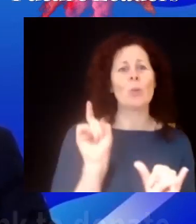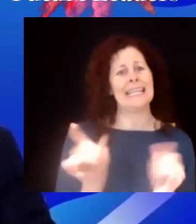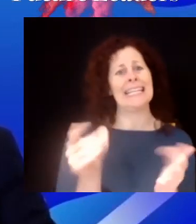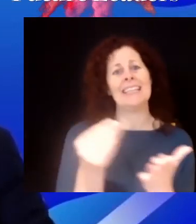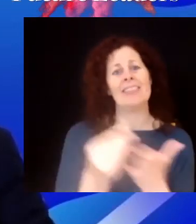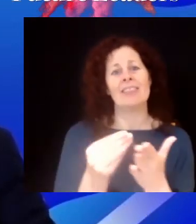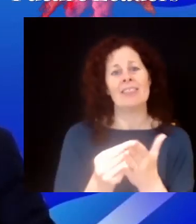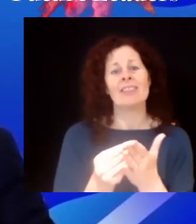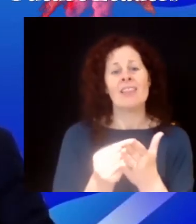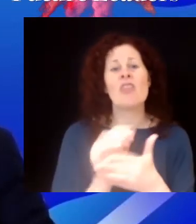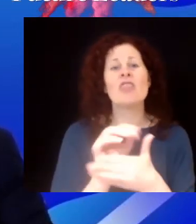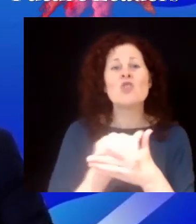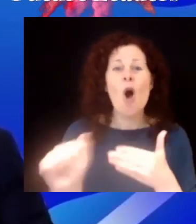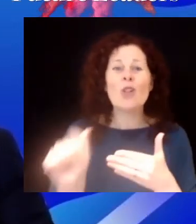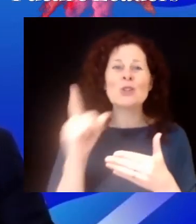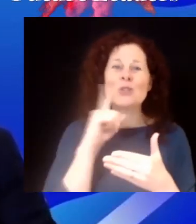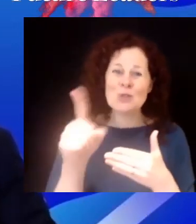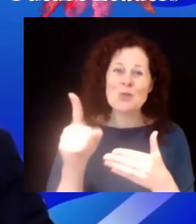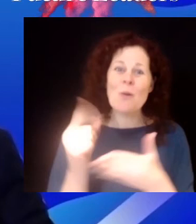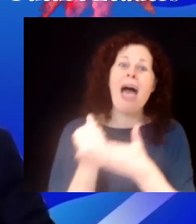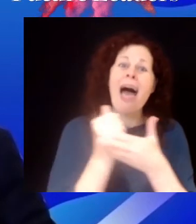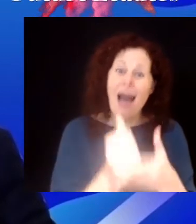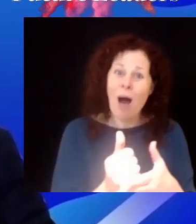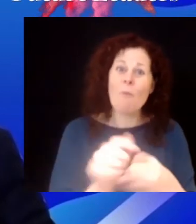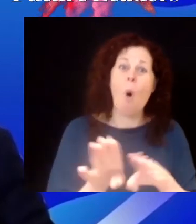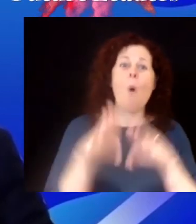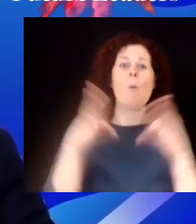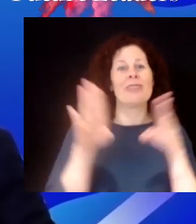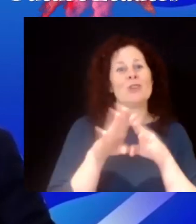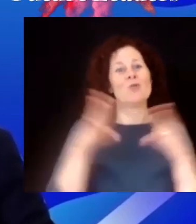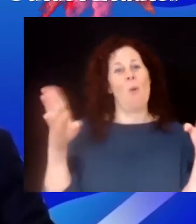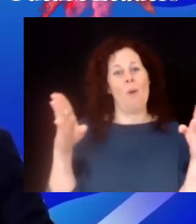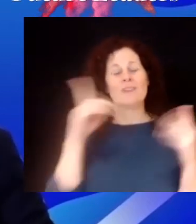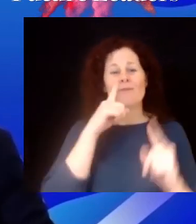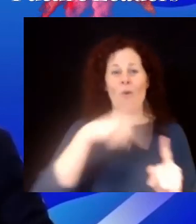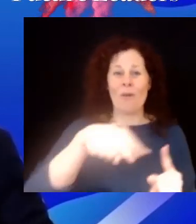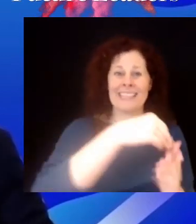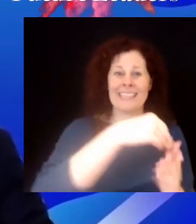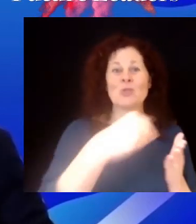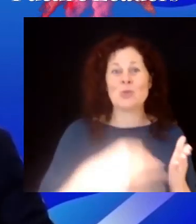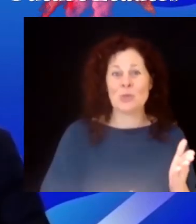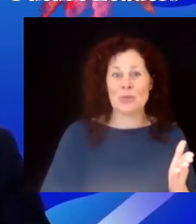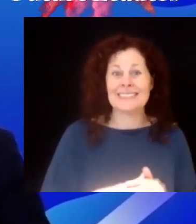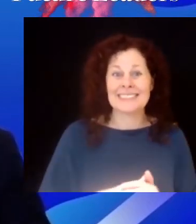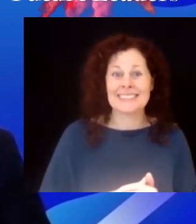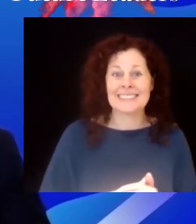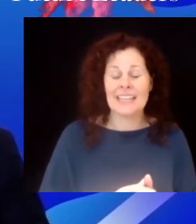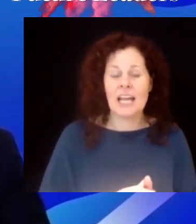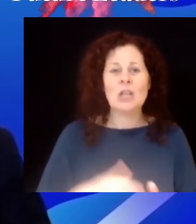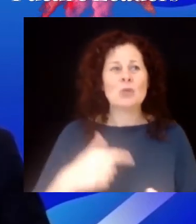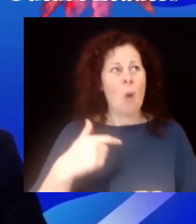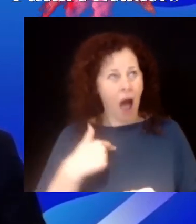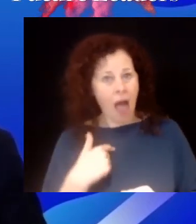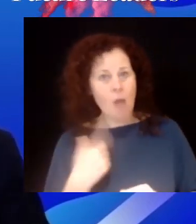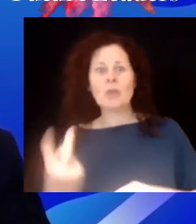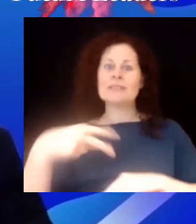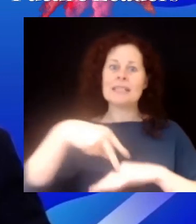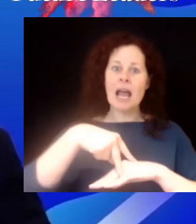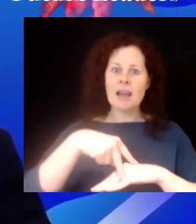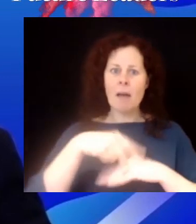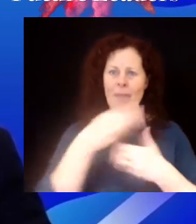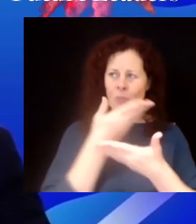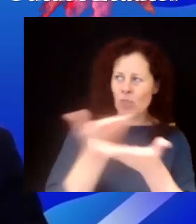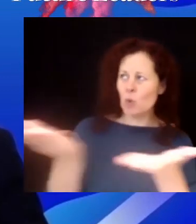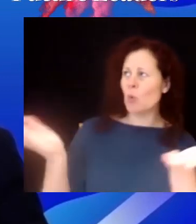Dollars got me in the door. You, our community, supported my success. But we need dollars to get in the